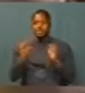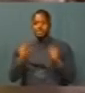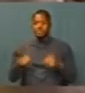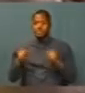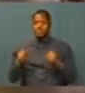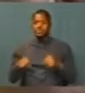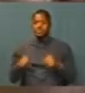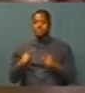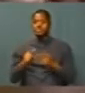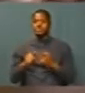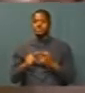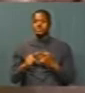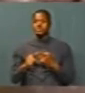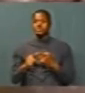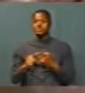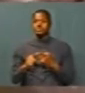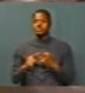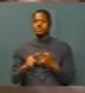possible to